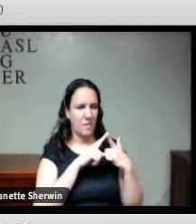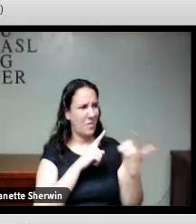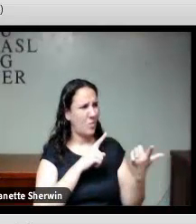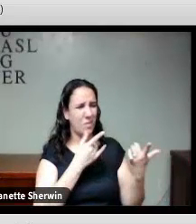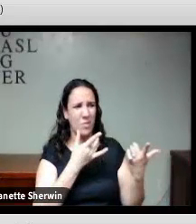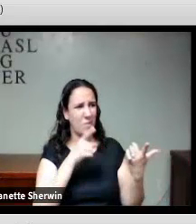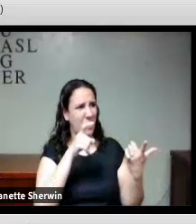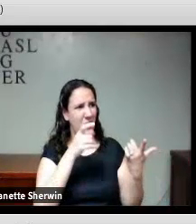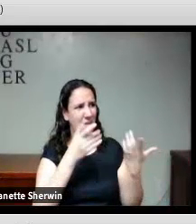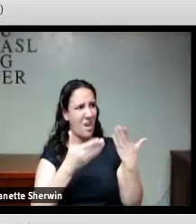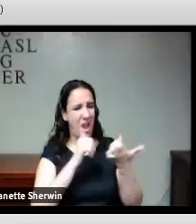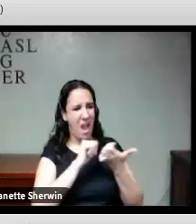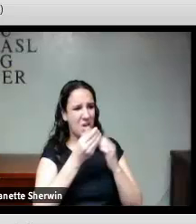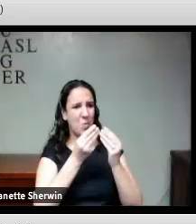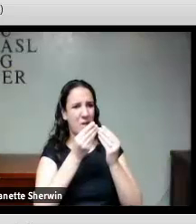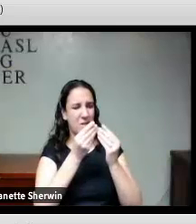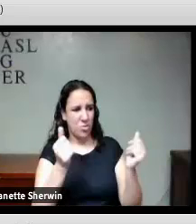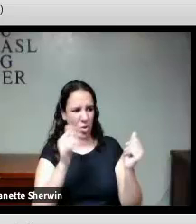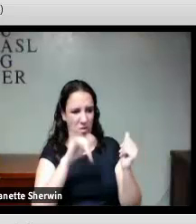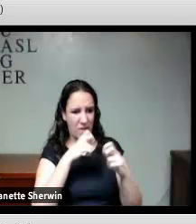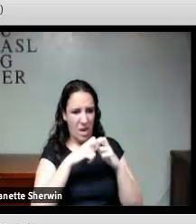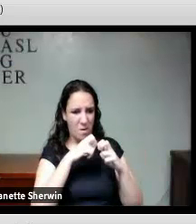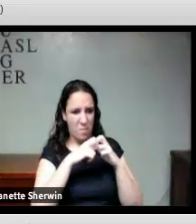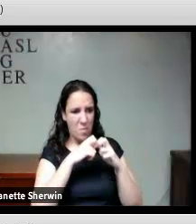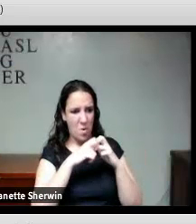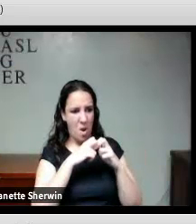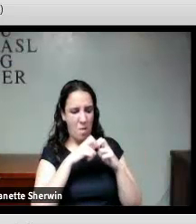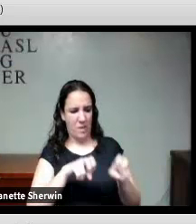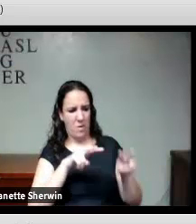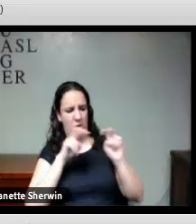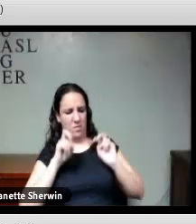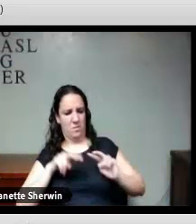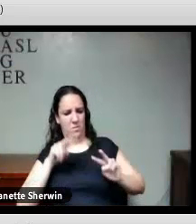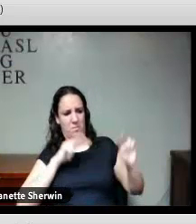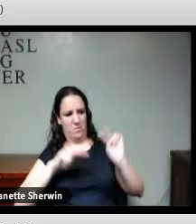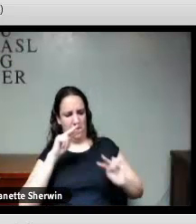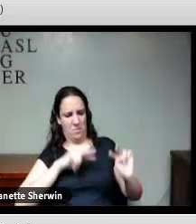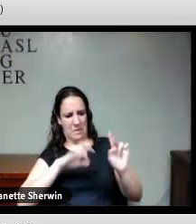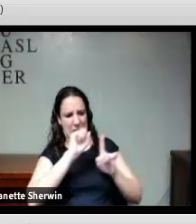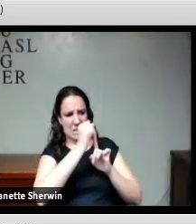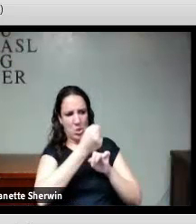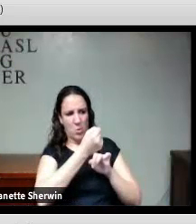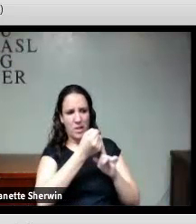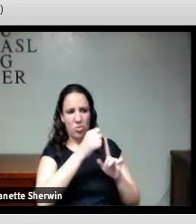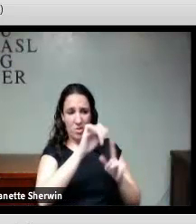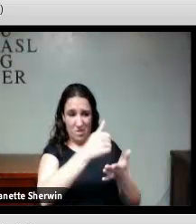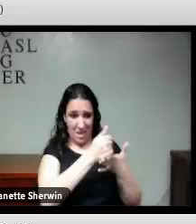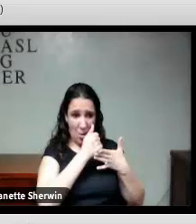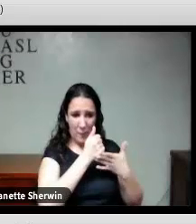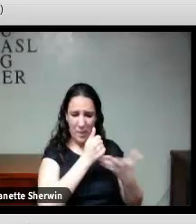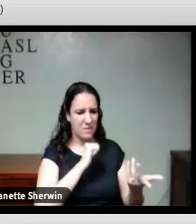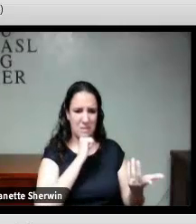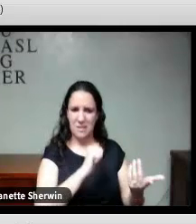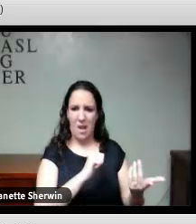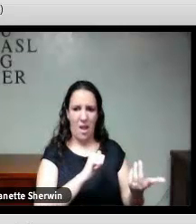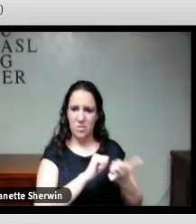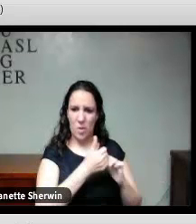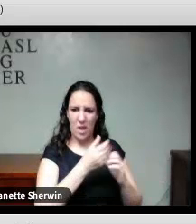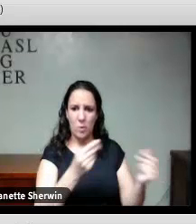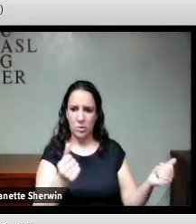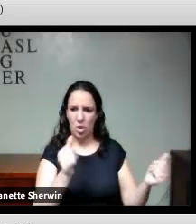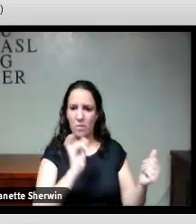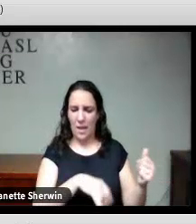it altogether? Or can we at least step back and take a look at it and see if it's serving us well? And you